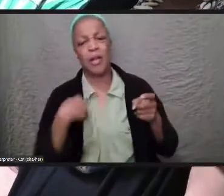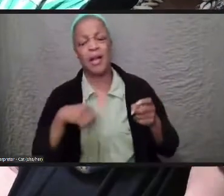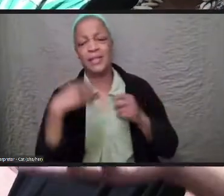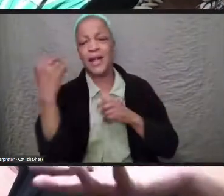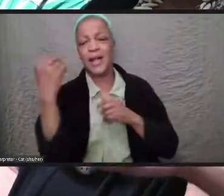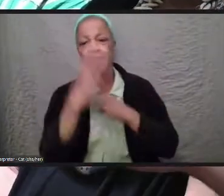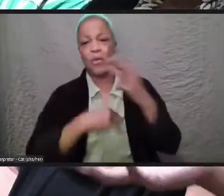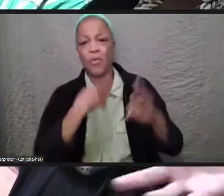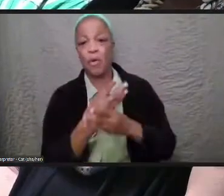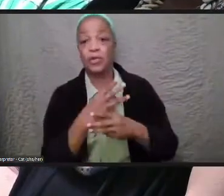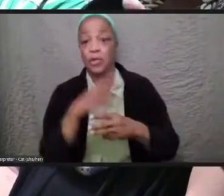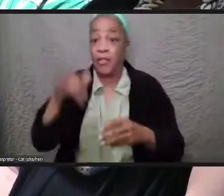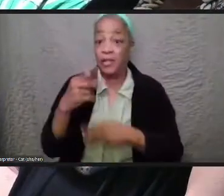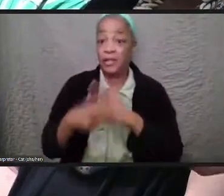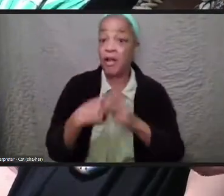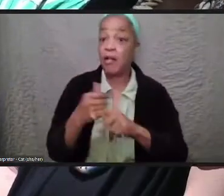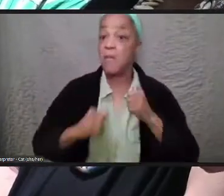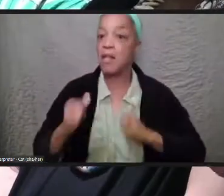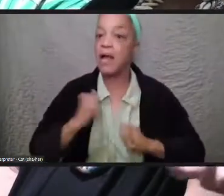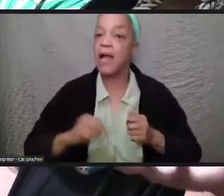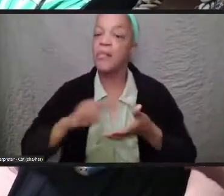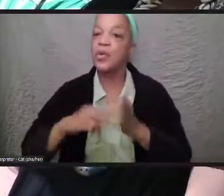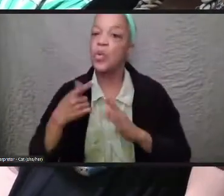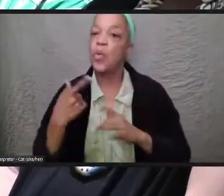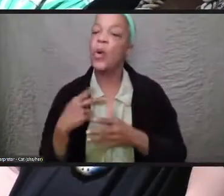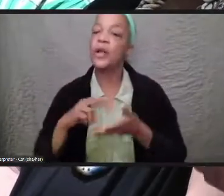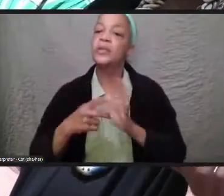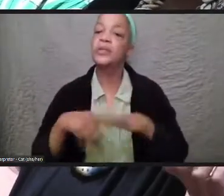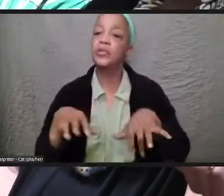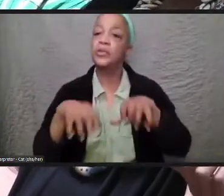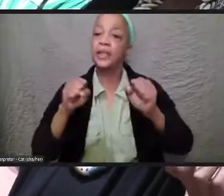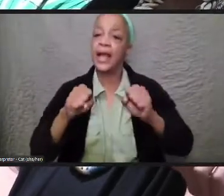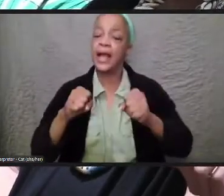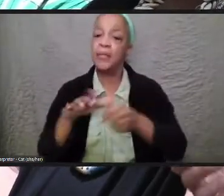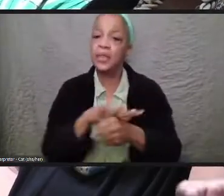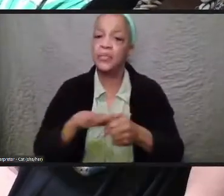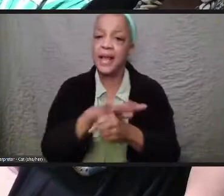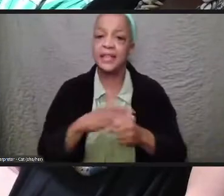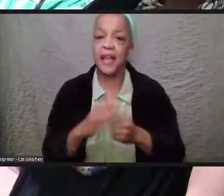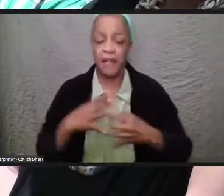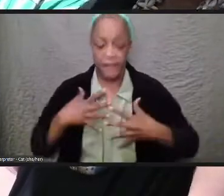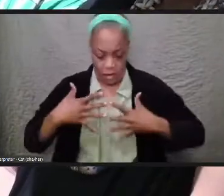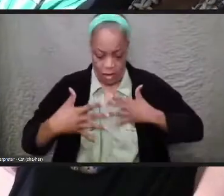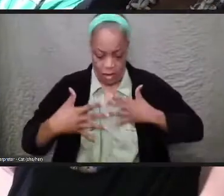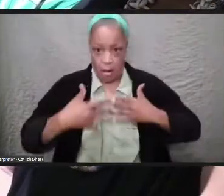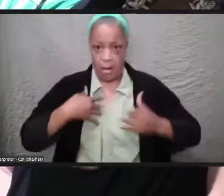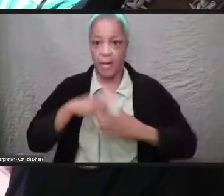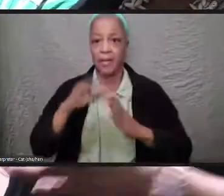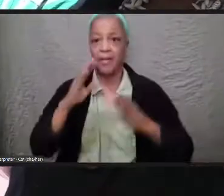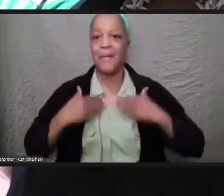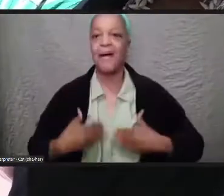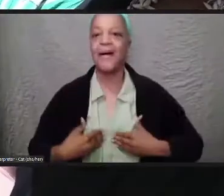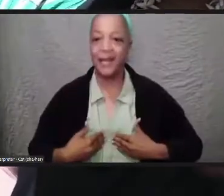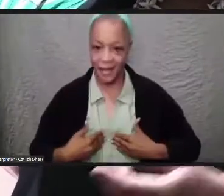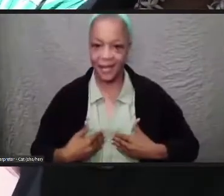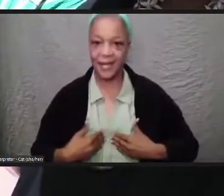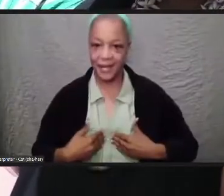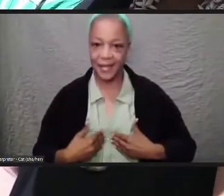does it mean to take up space and be resonant in one's body. Yeah.